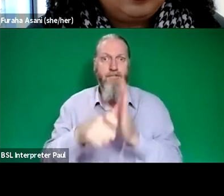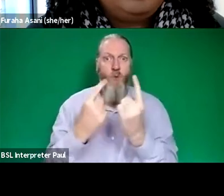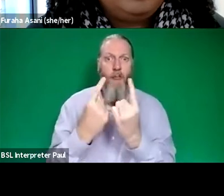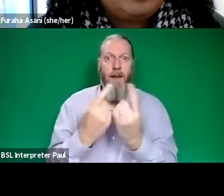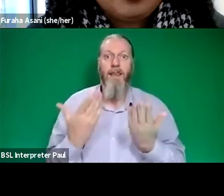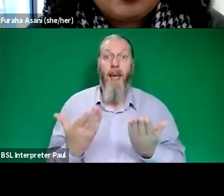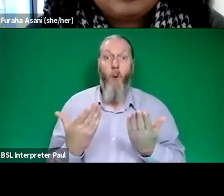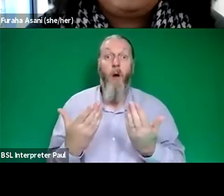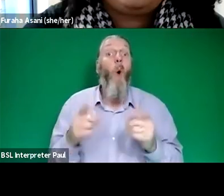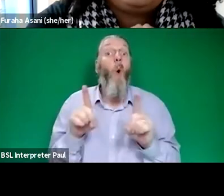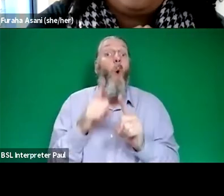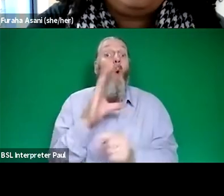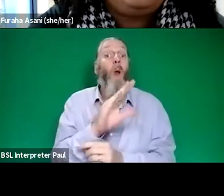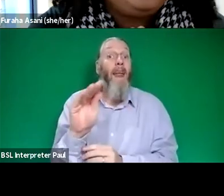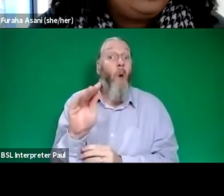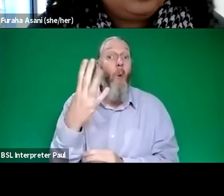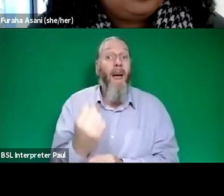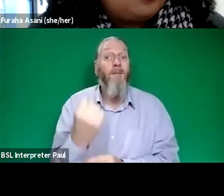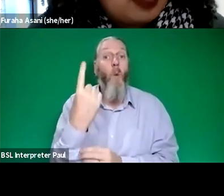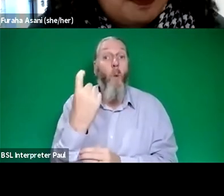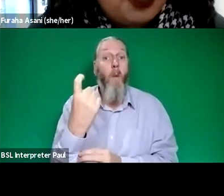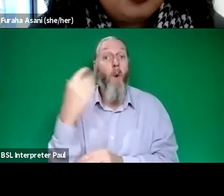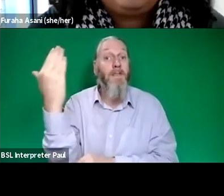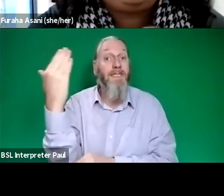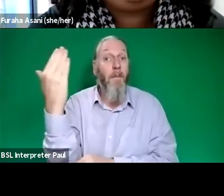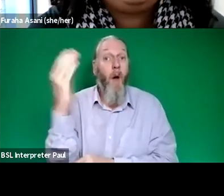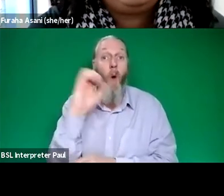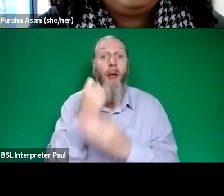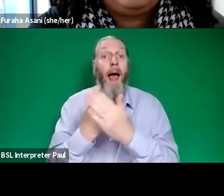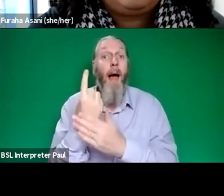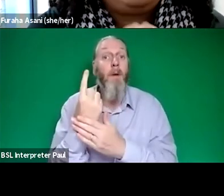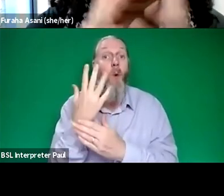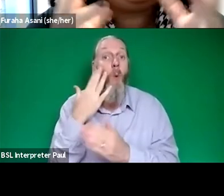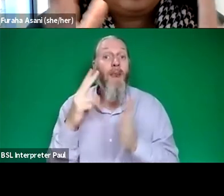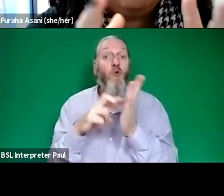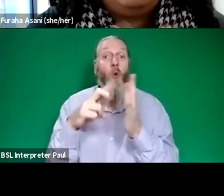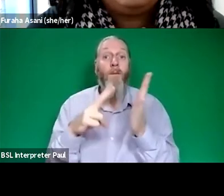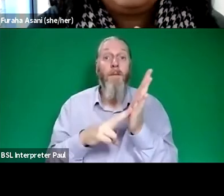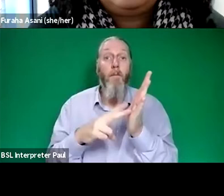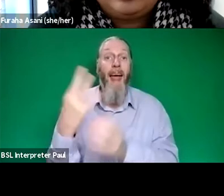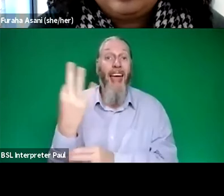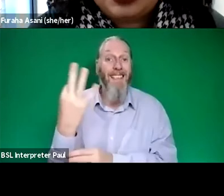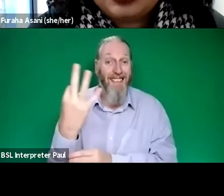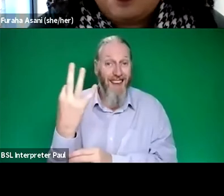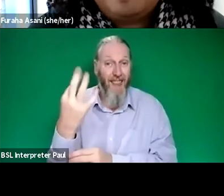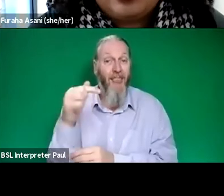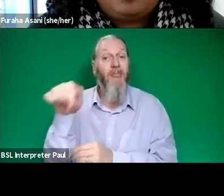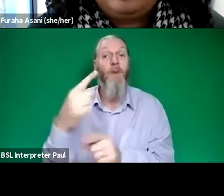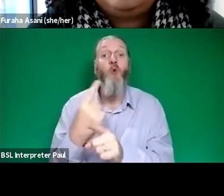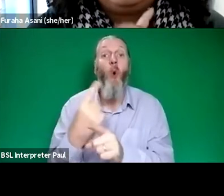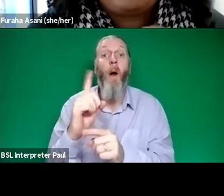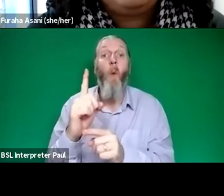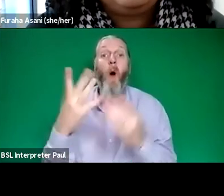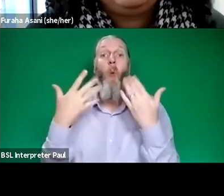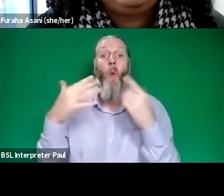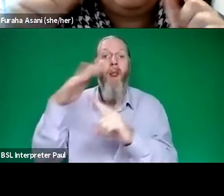these seminars that we're going to hold on the 18th of November. That is going to be around the climate emergency. And I trust that one of my